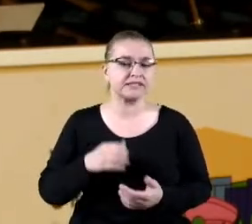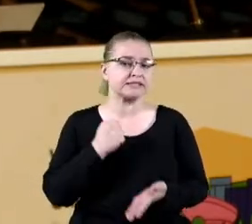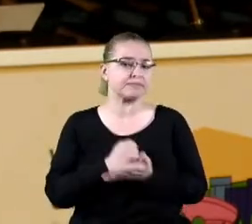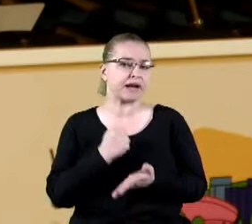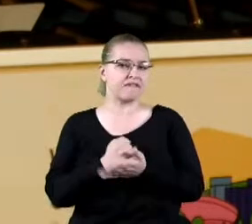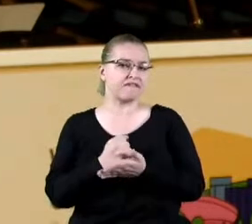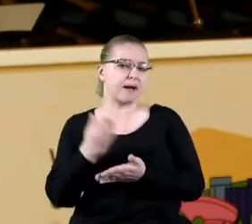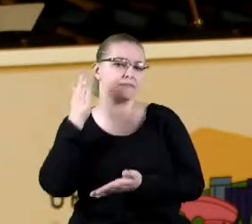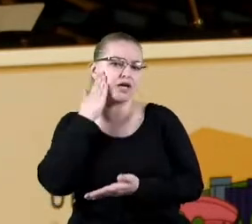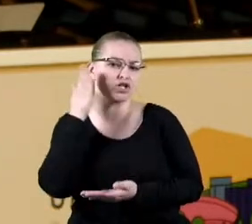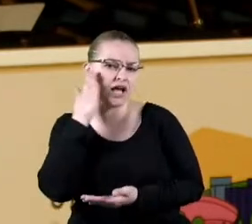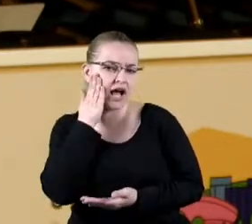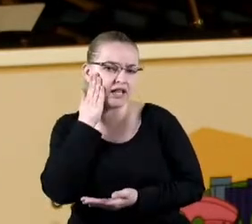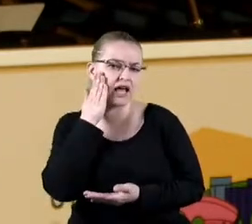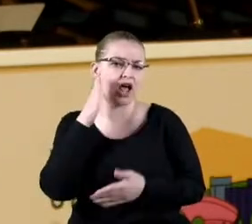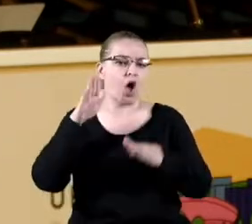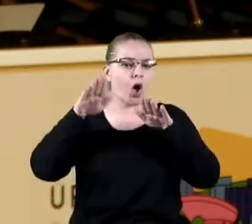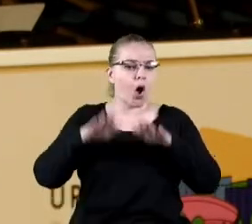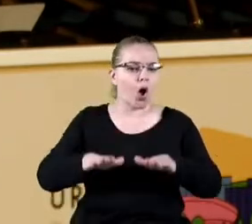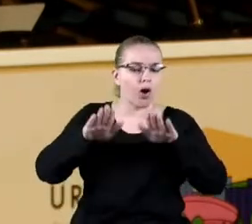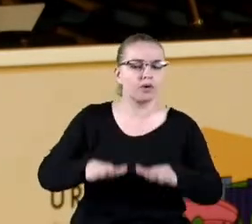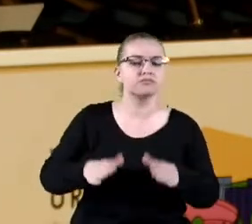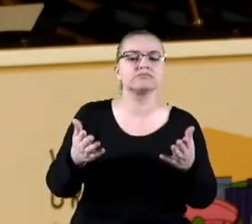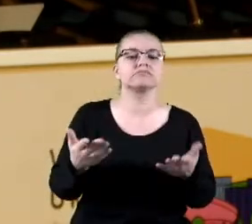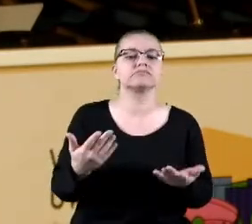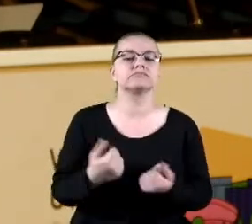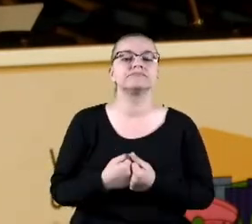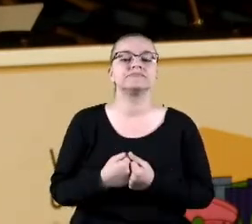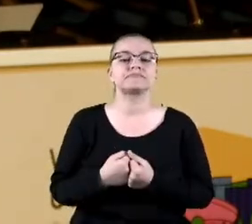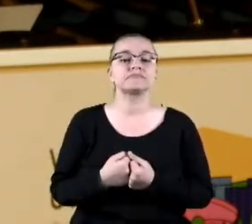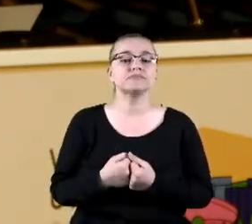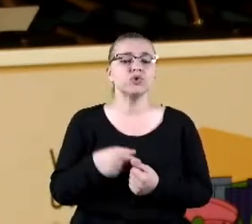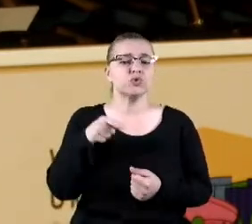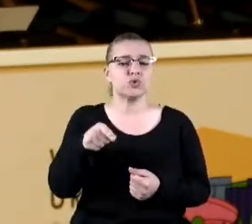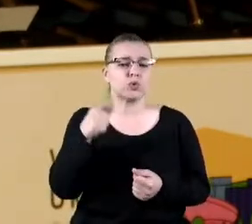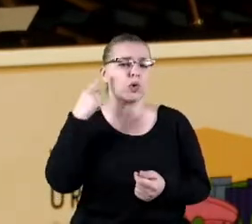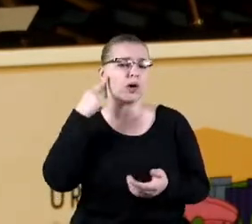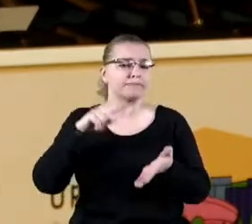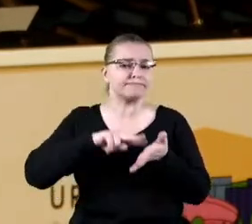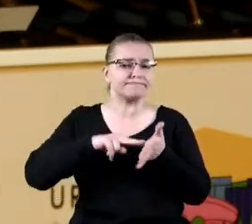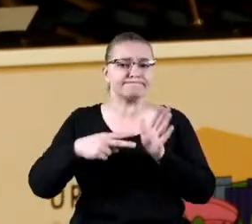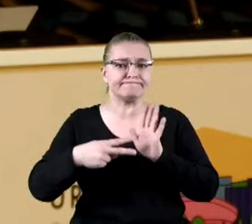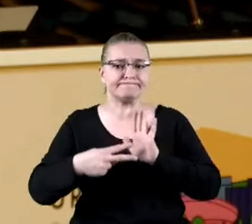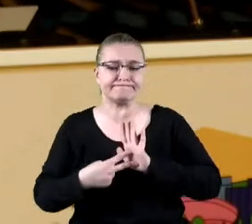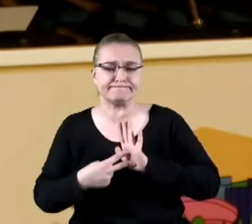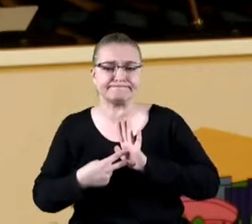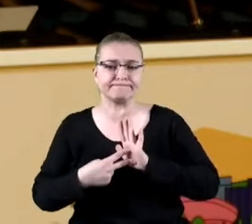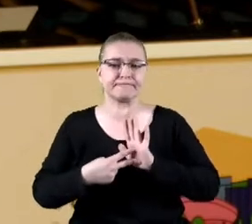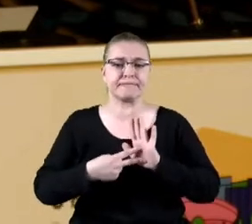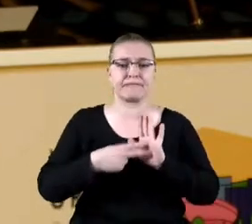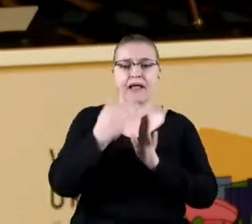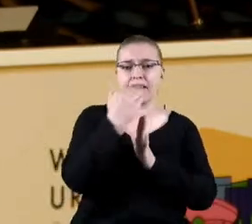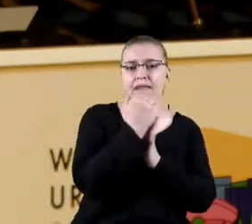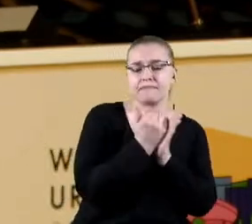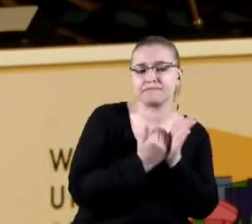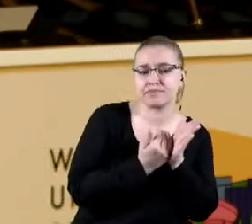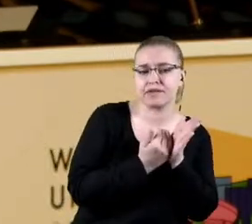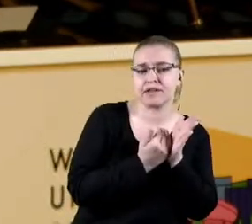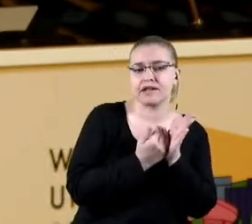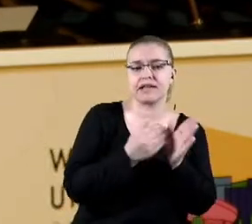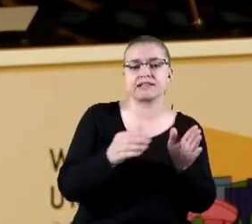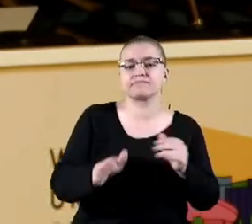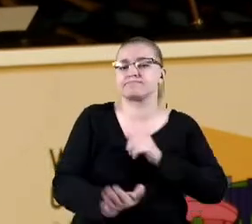sector, and through which the strategic agenda for the sector is defined. We focus